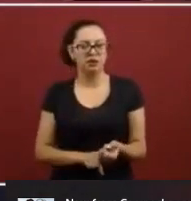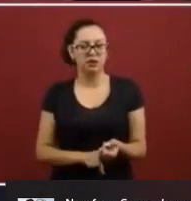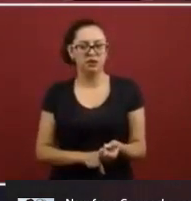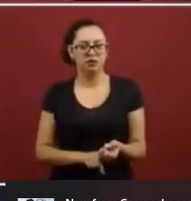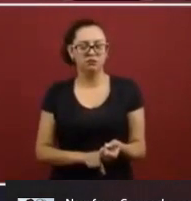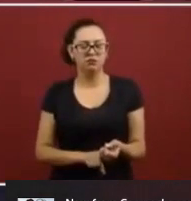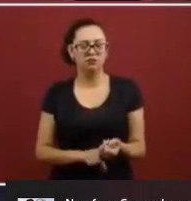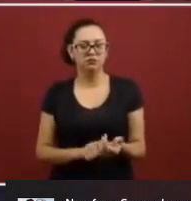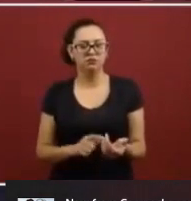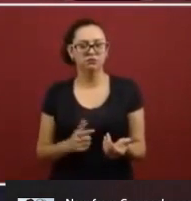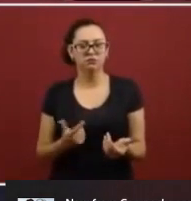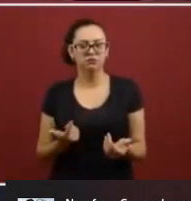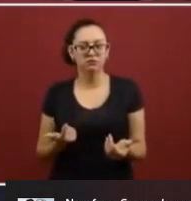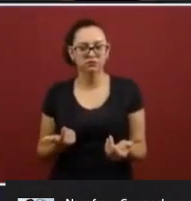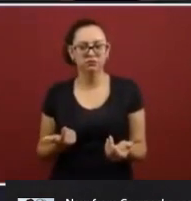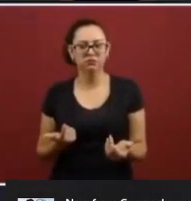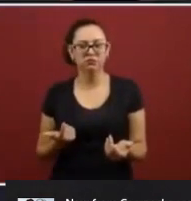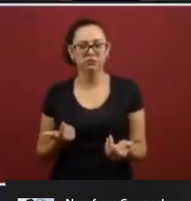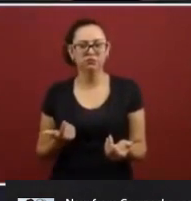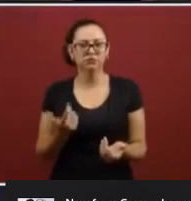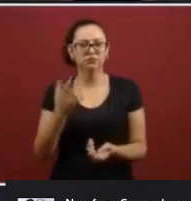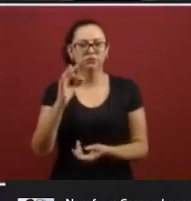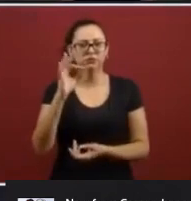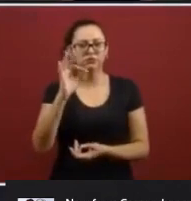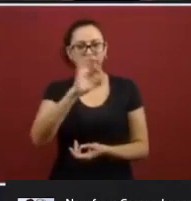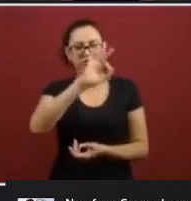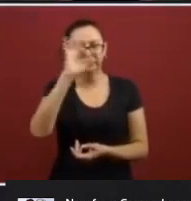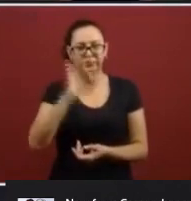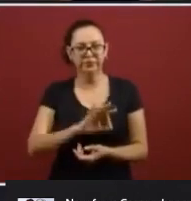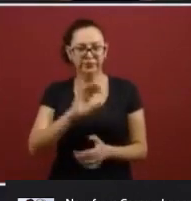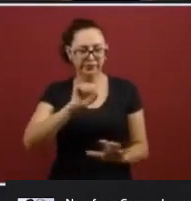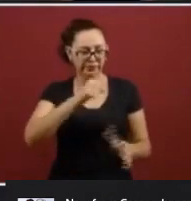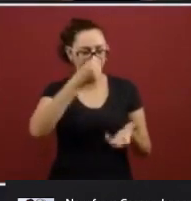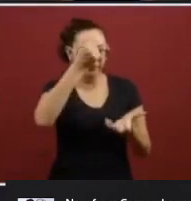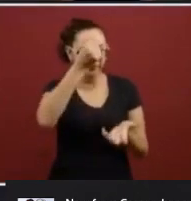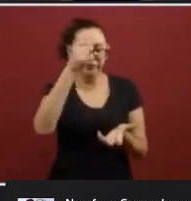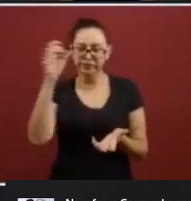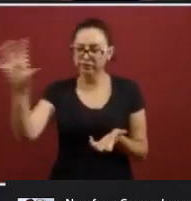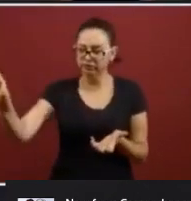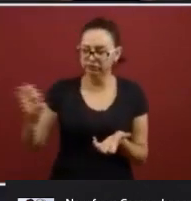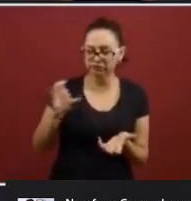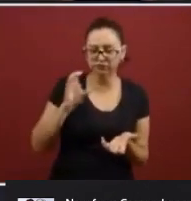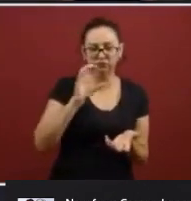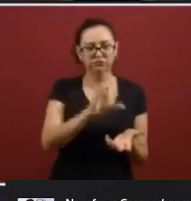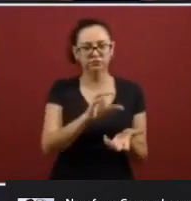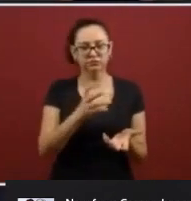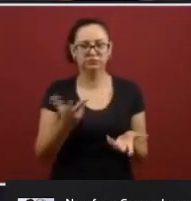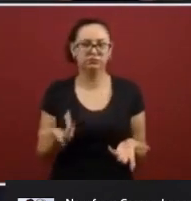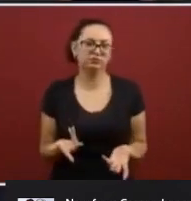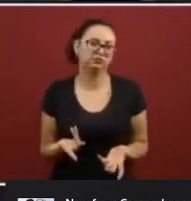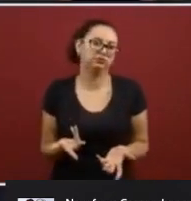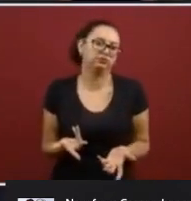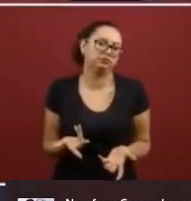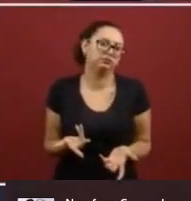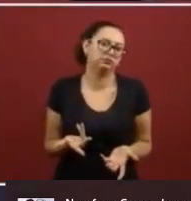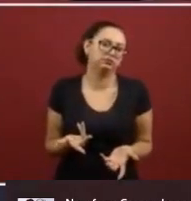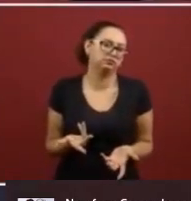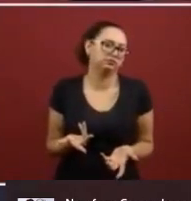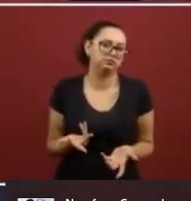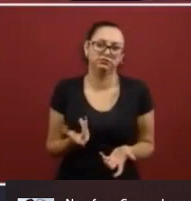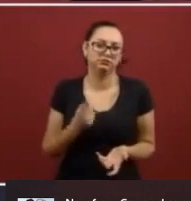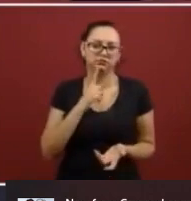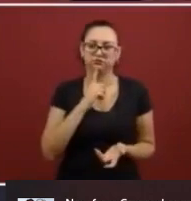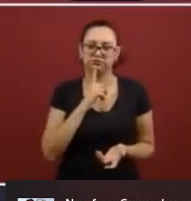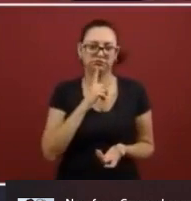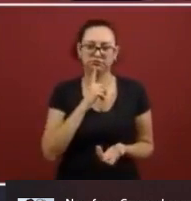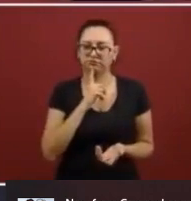a financiar he, el they, 40% del Pemex presupuesto was nacional. financing dejaban 40% of the national Pues por